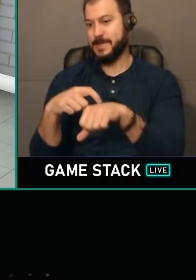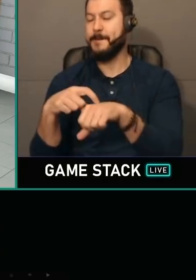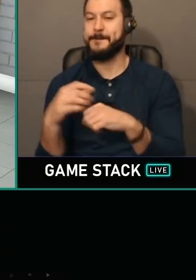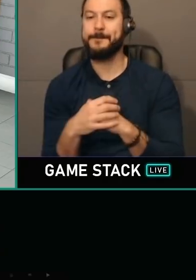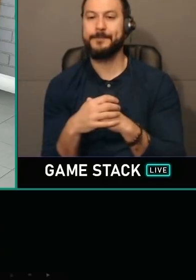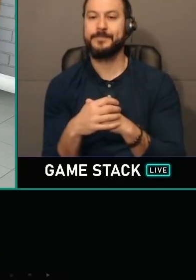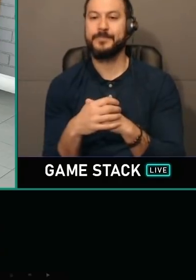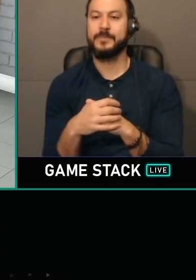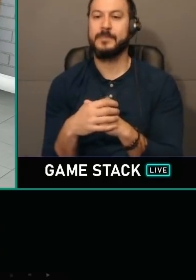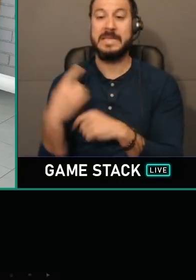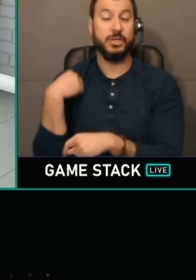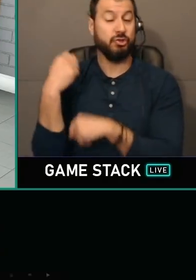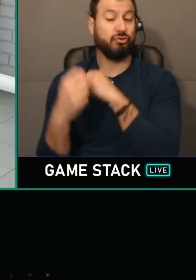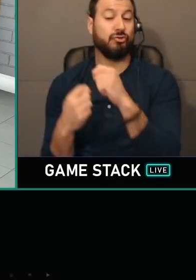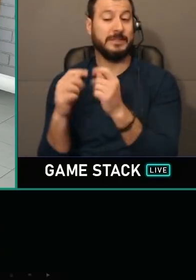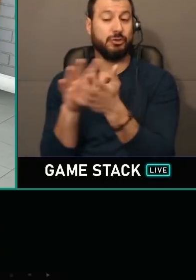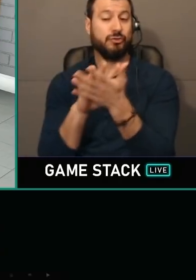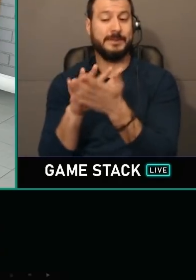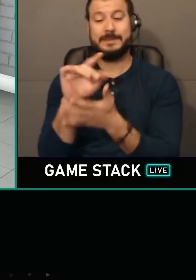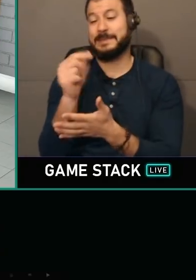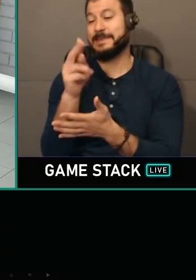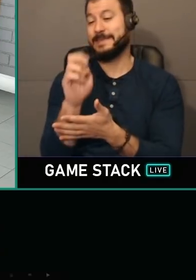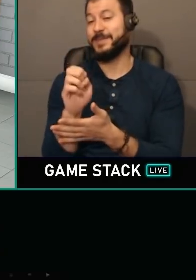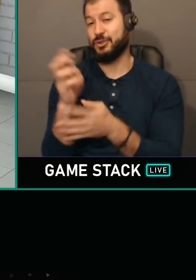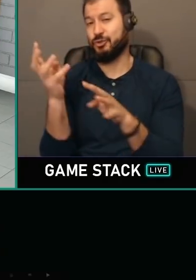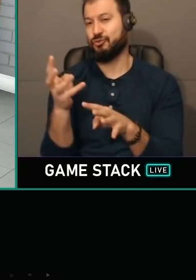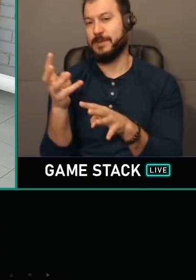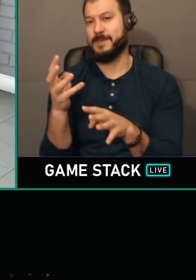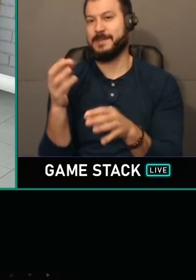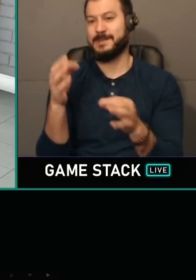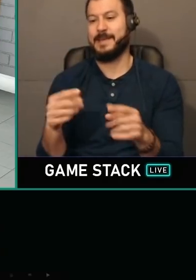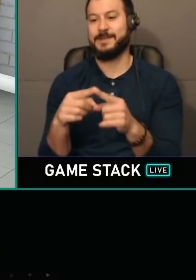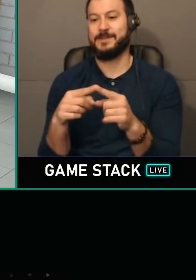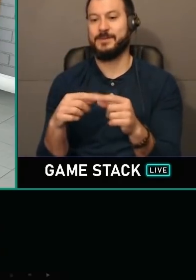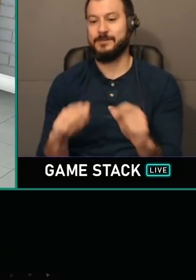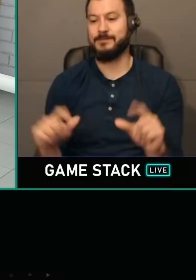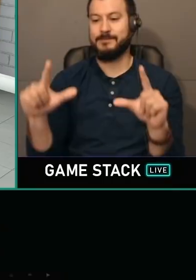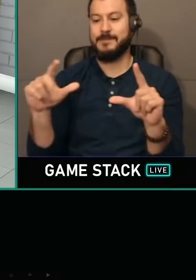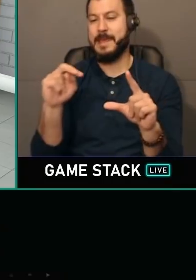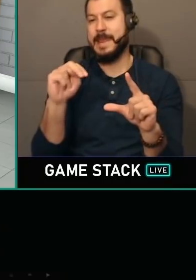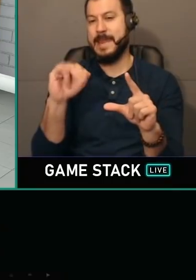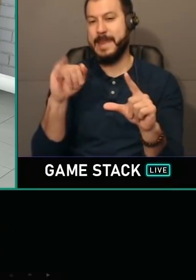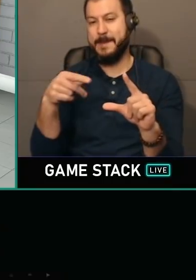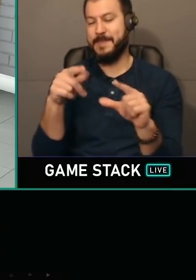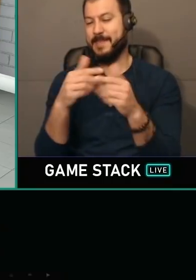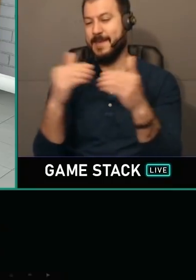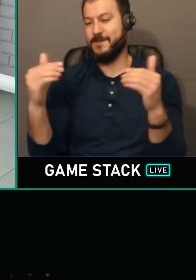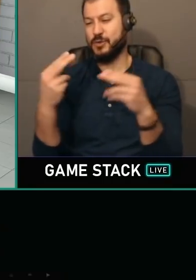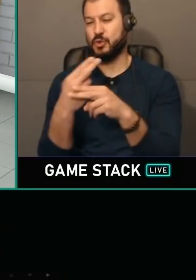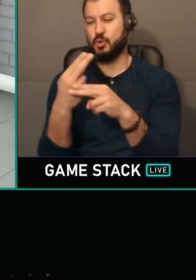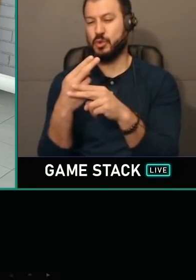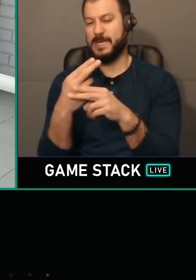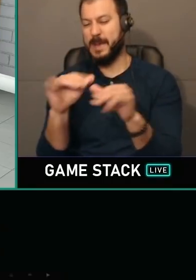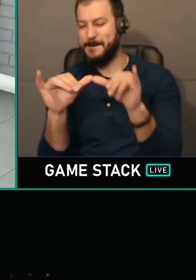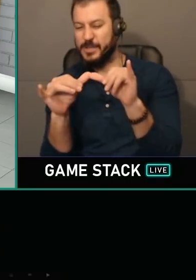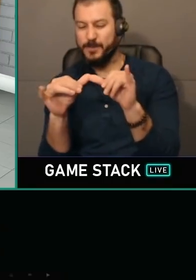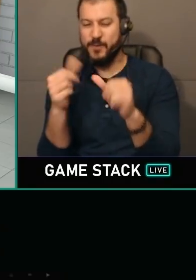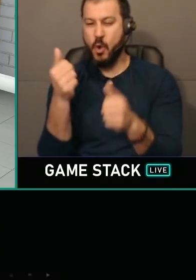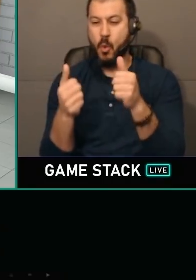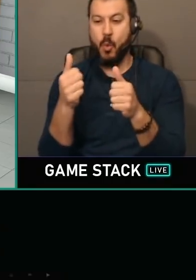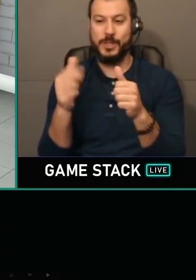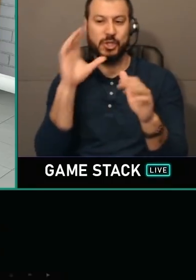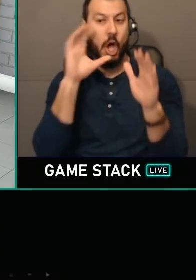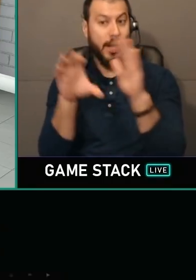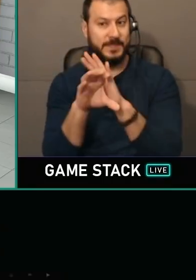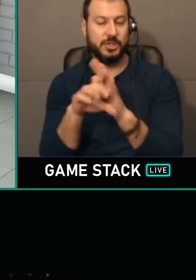A traditional texture streaming engine decides to load texture MIP levels using a coarse measurement of which objects are